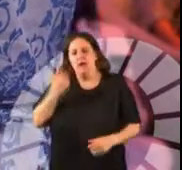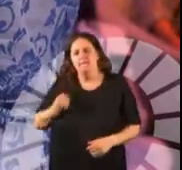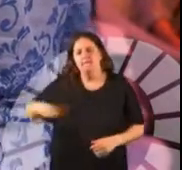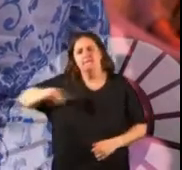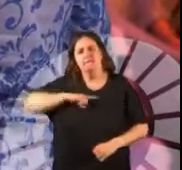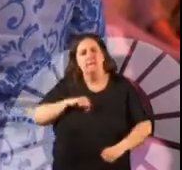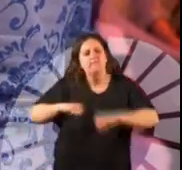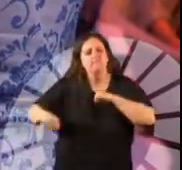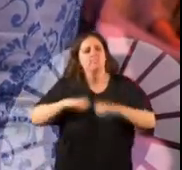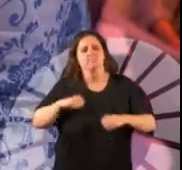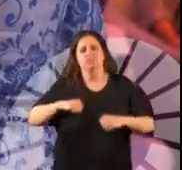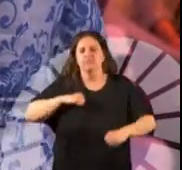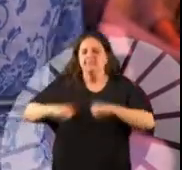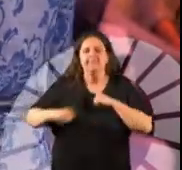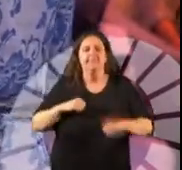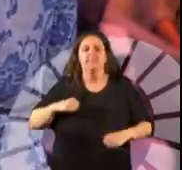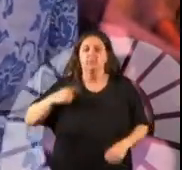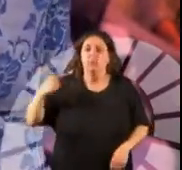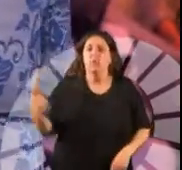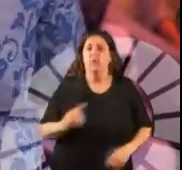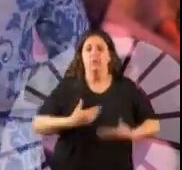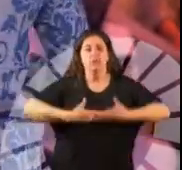rights, for their causes,